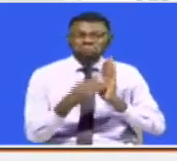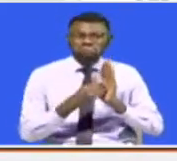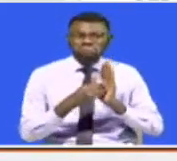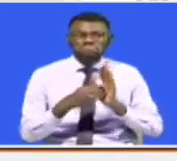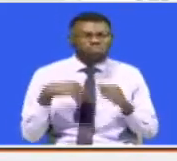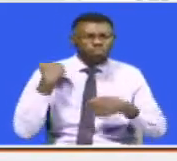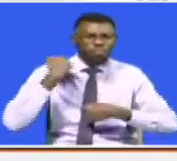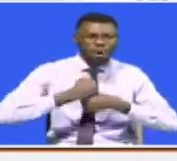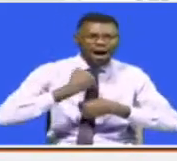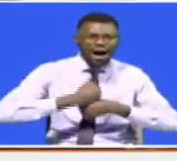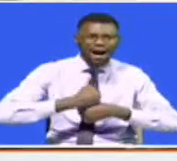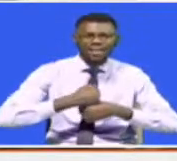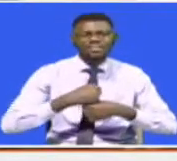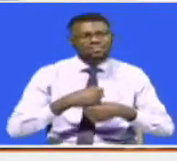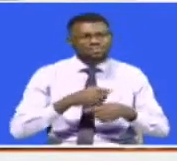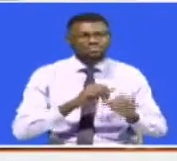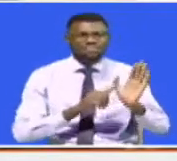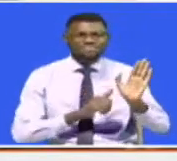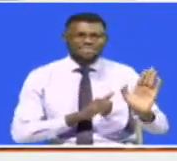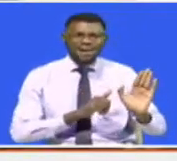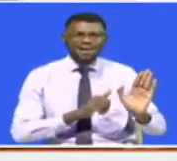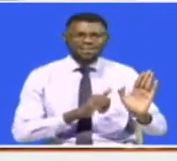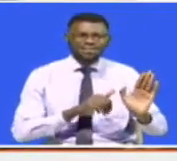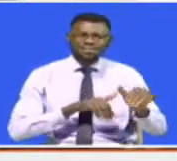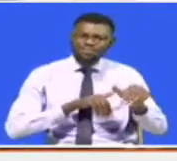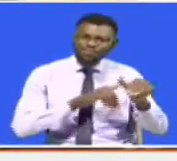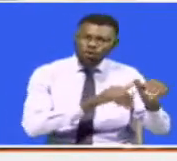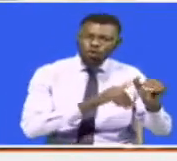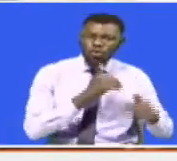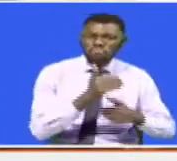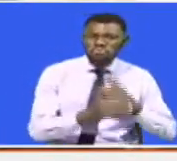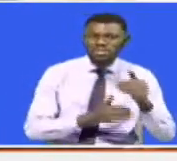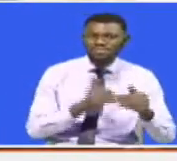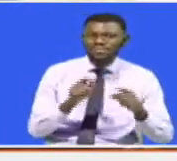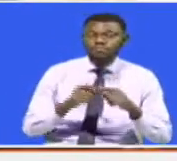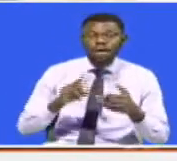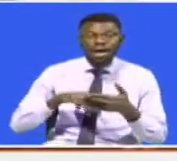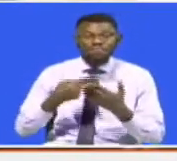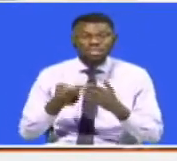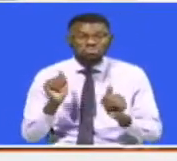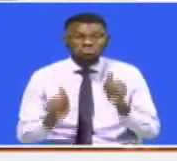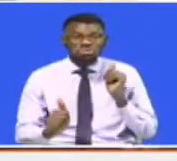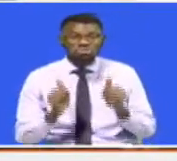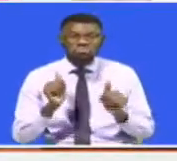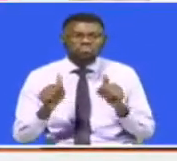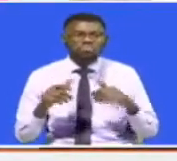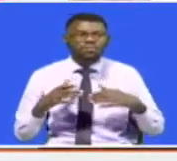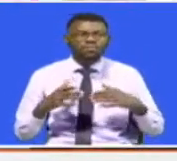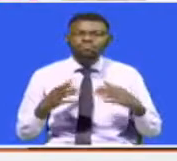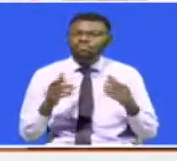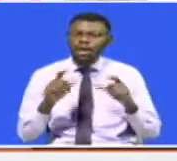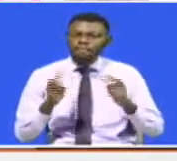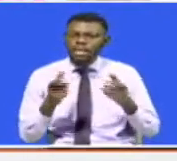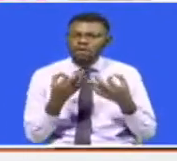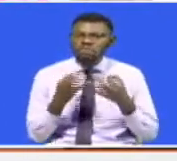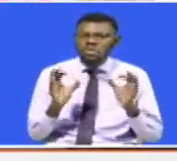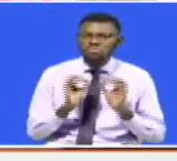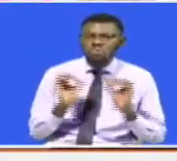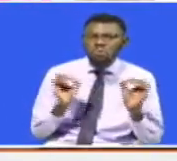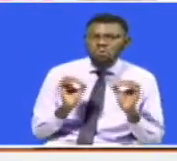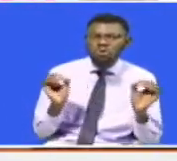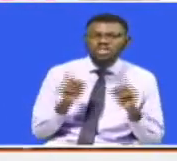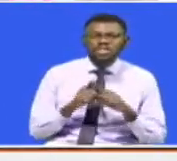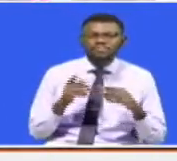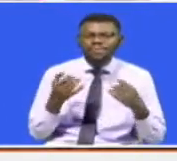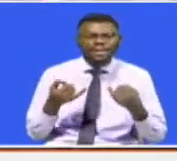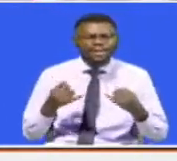bila mpangilio kufuata. They have also pointed out to other failures, including the lack of freedom of media, failure to address